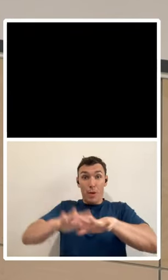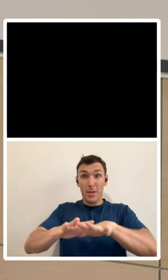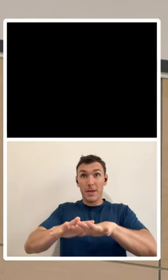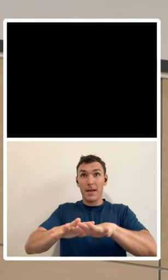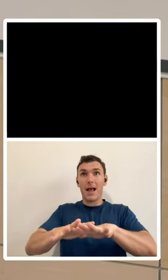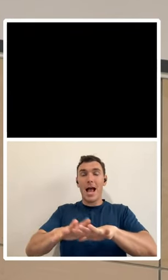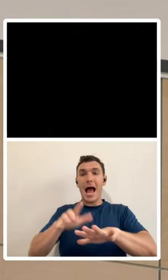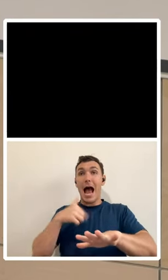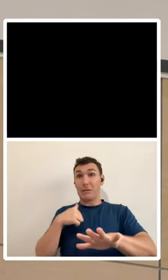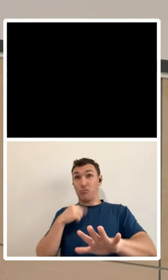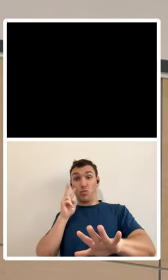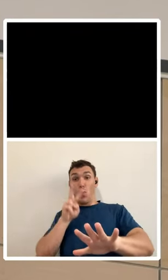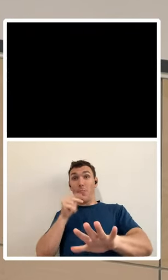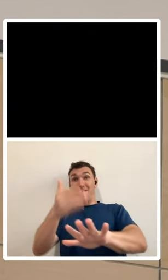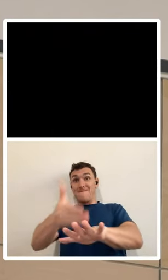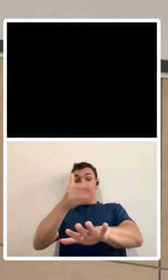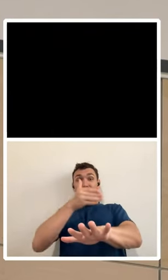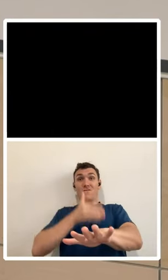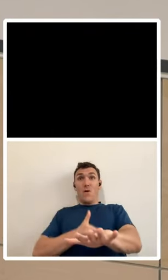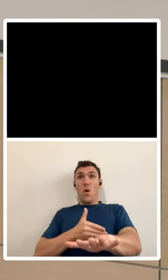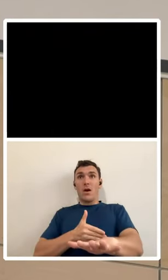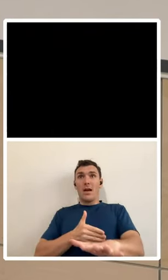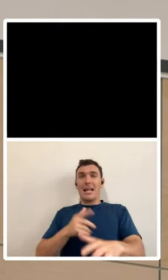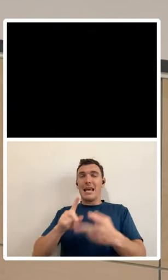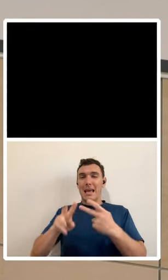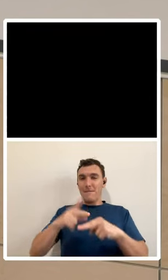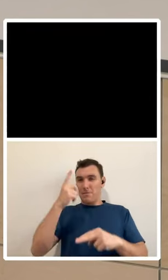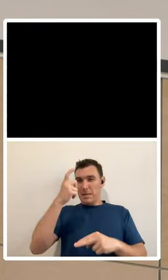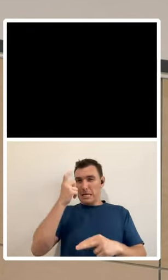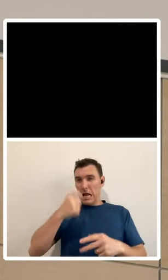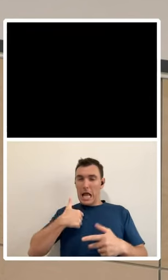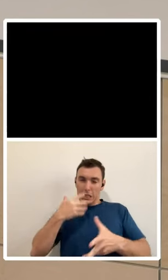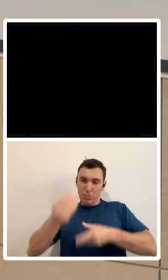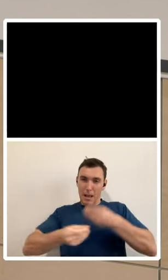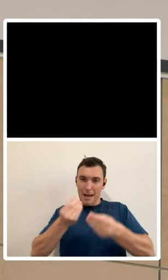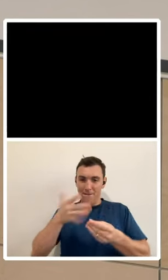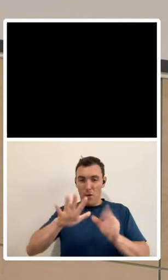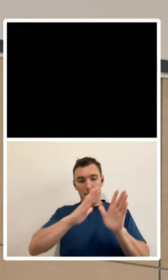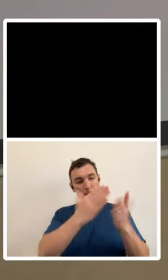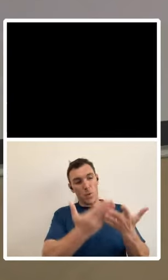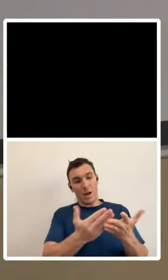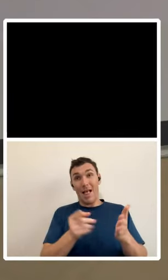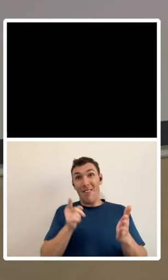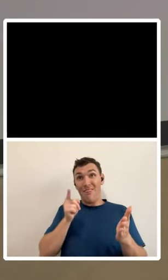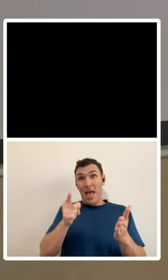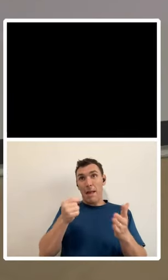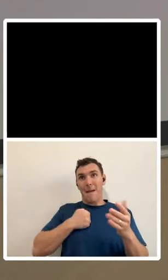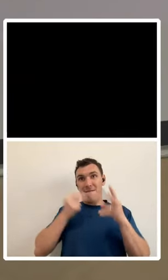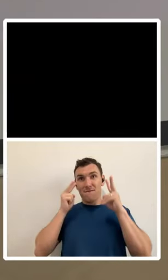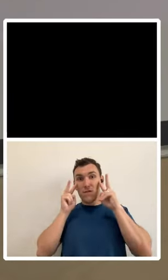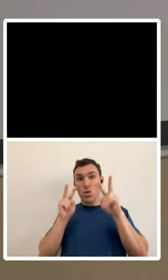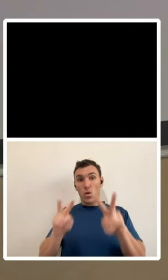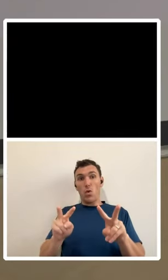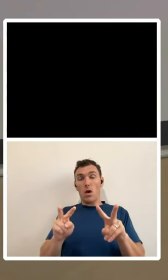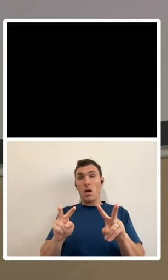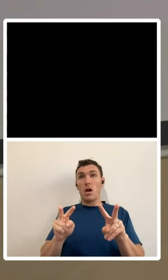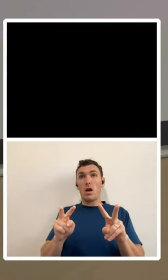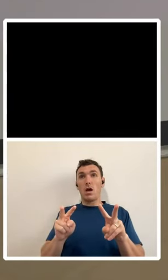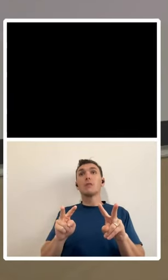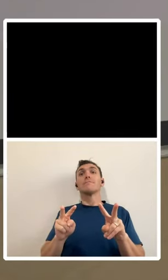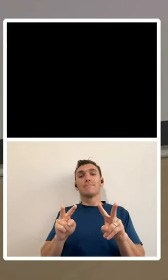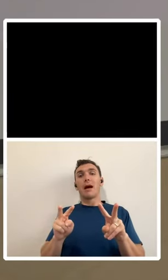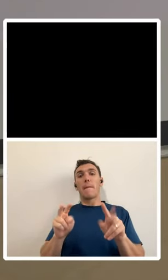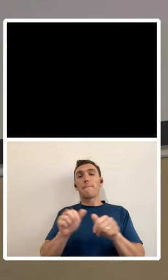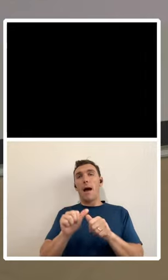any graph or like set of statistics I can do. Yeah, that's certainly how I felt about it. It was completely captivating.